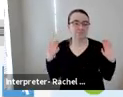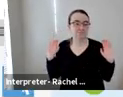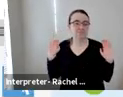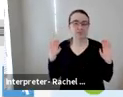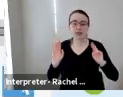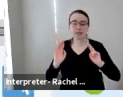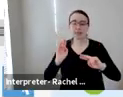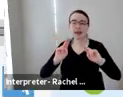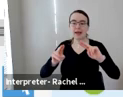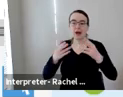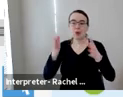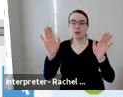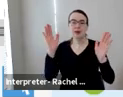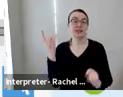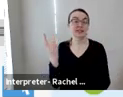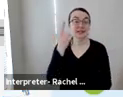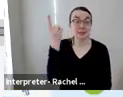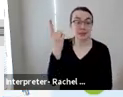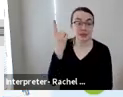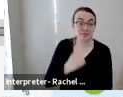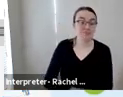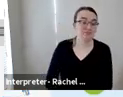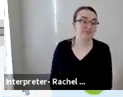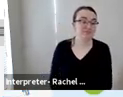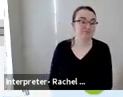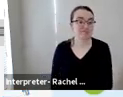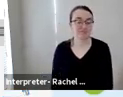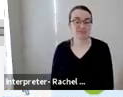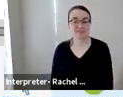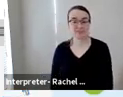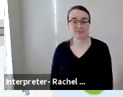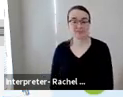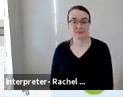lay out something, right?